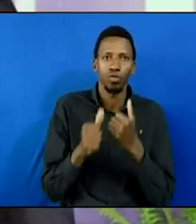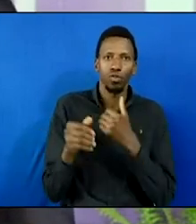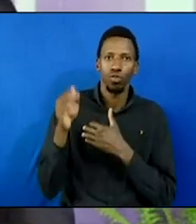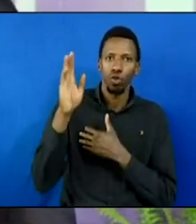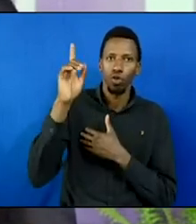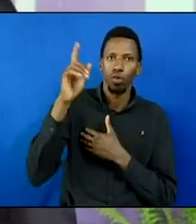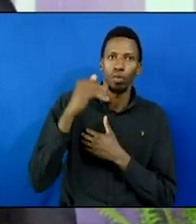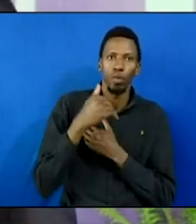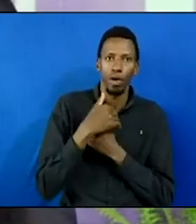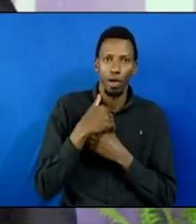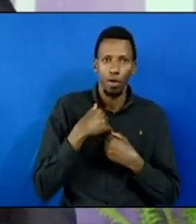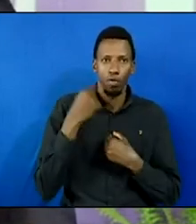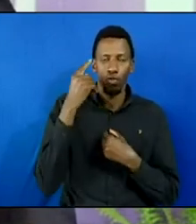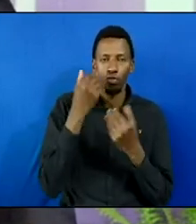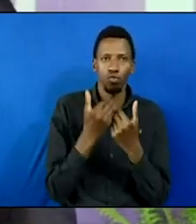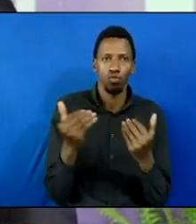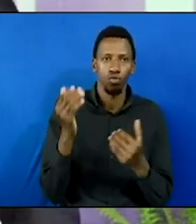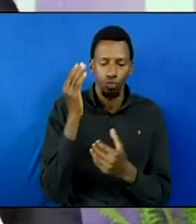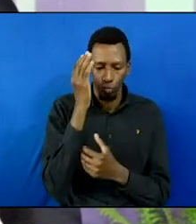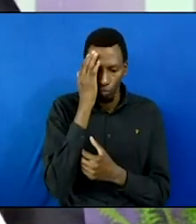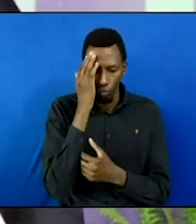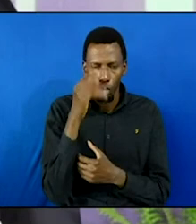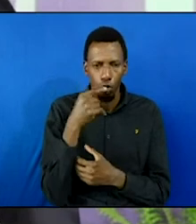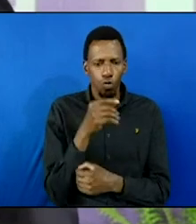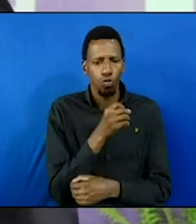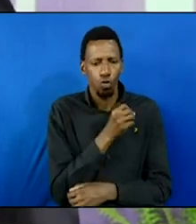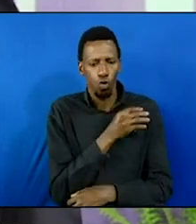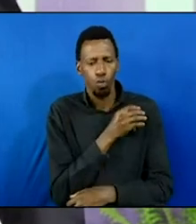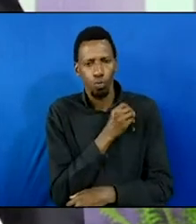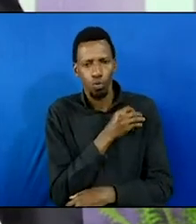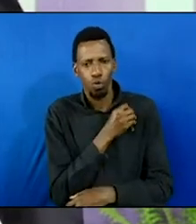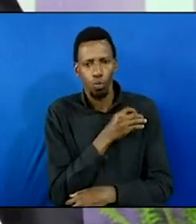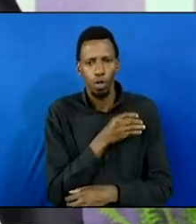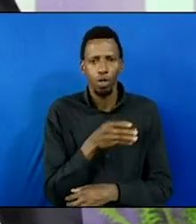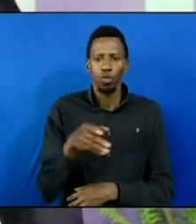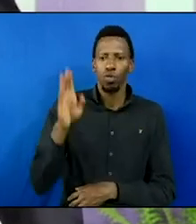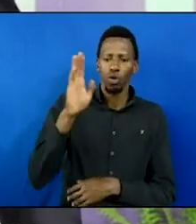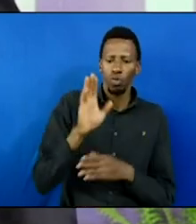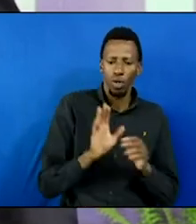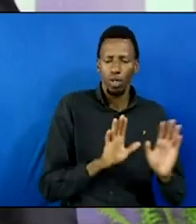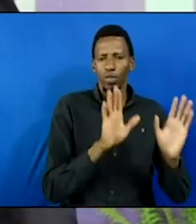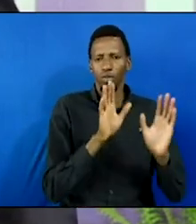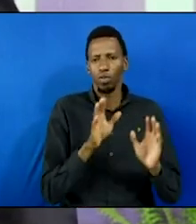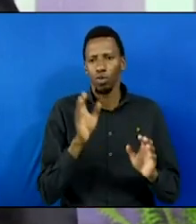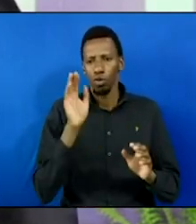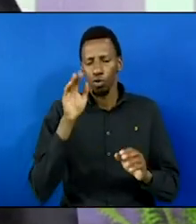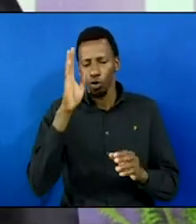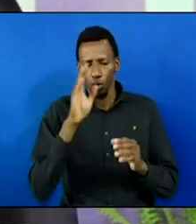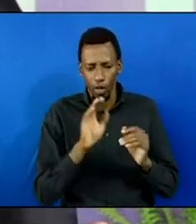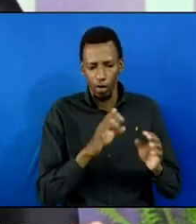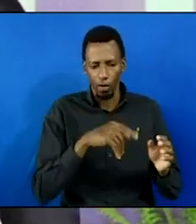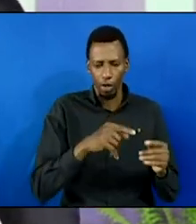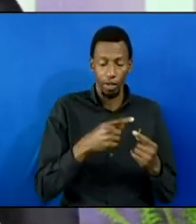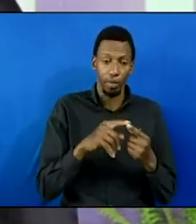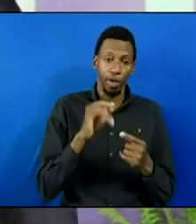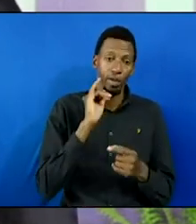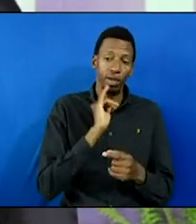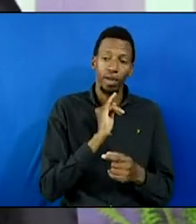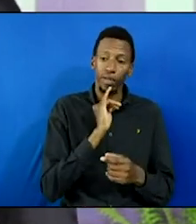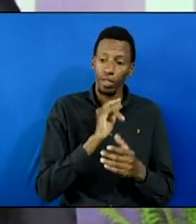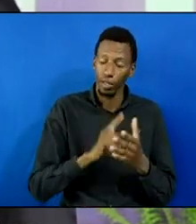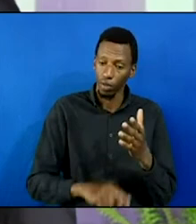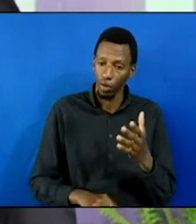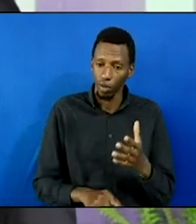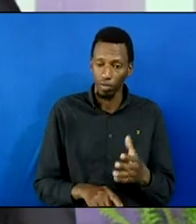for the children of Israel, who are complaining that he had forsaken them. But Isaiah says that